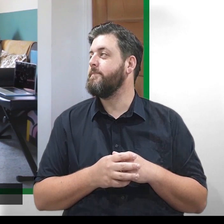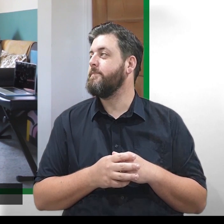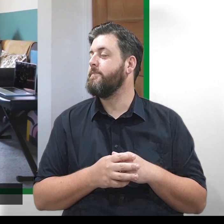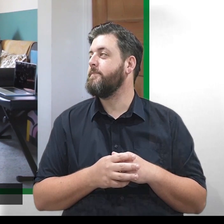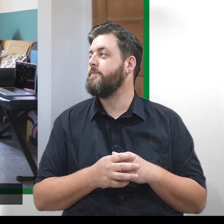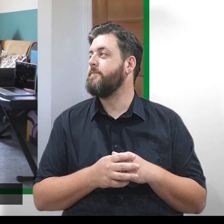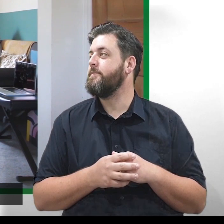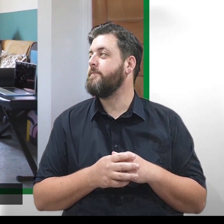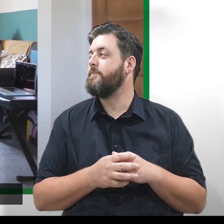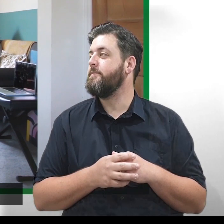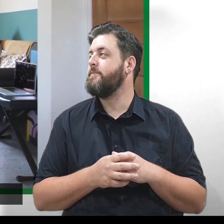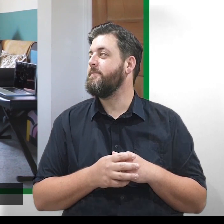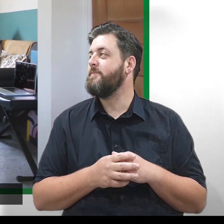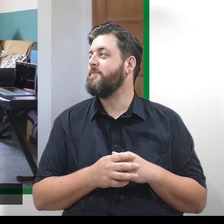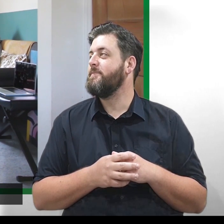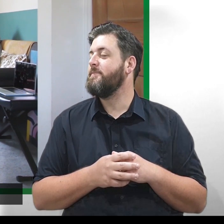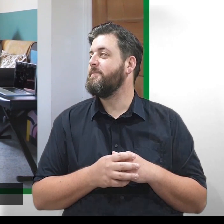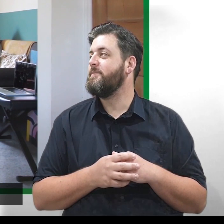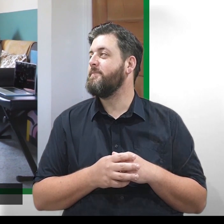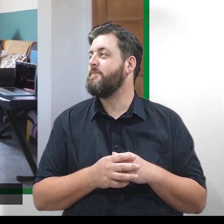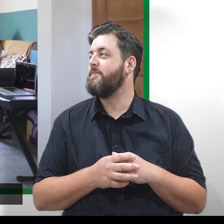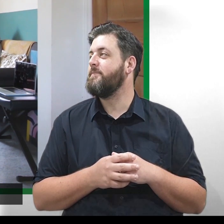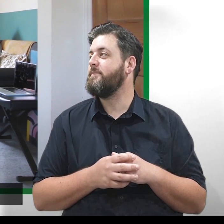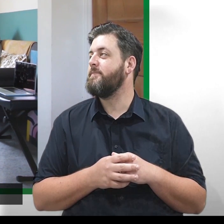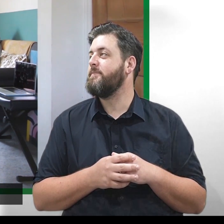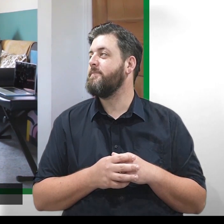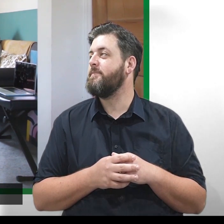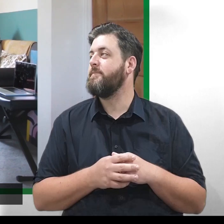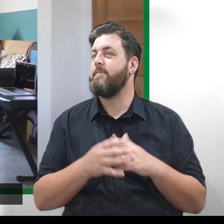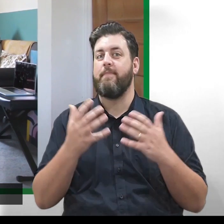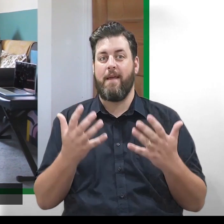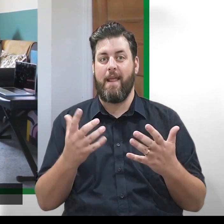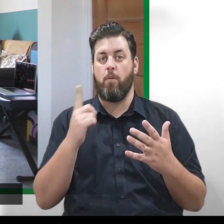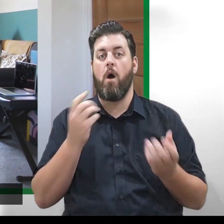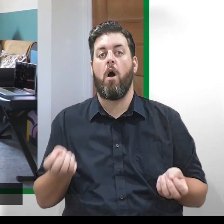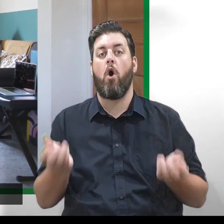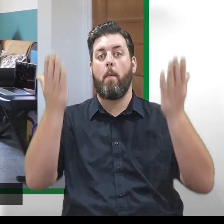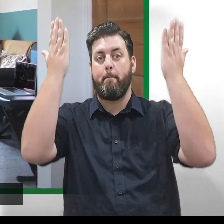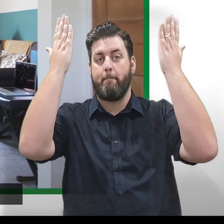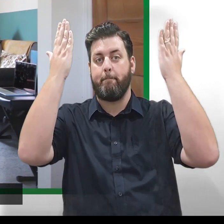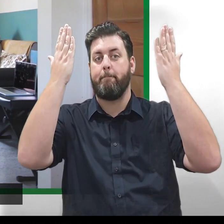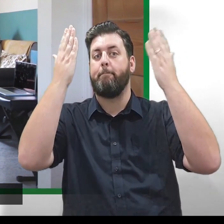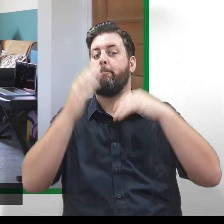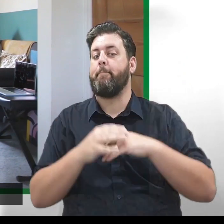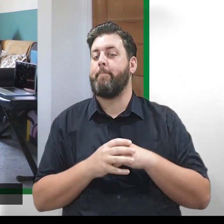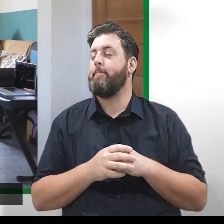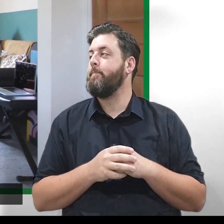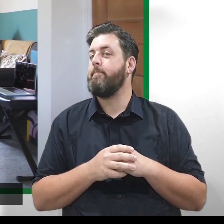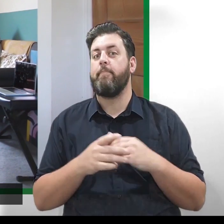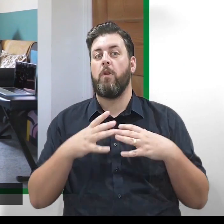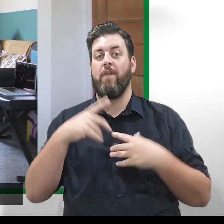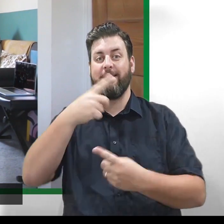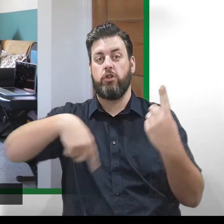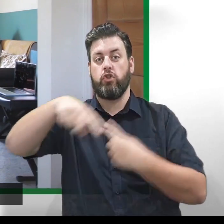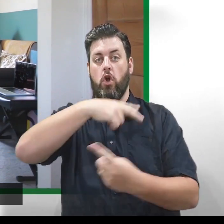side. Another little squeeze, another little hug. And from here we unravel the arms, throw them up into the air, and we